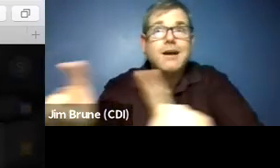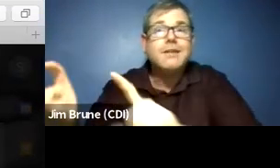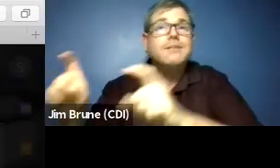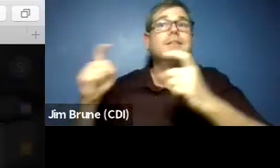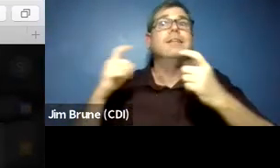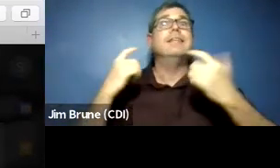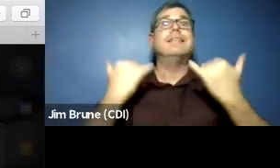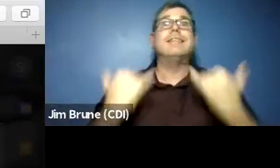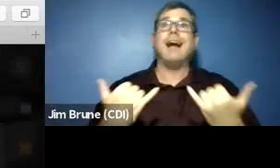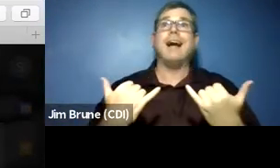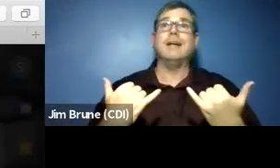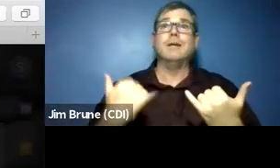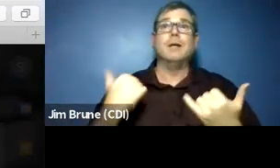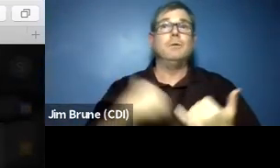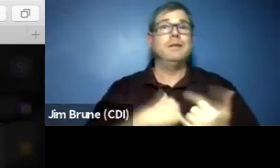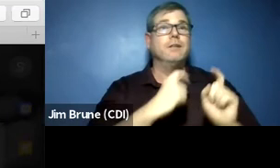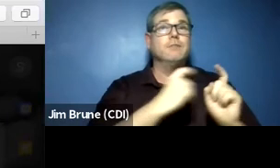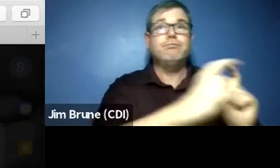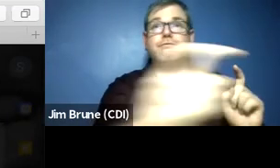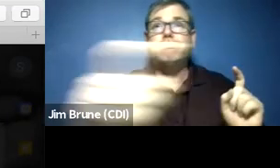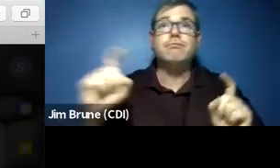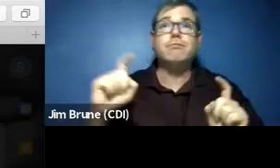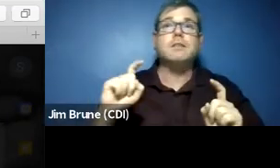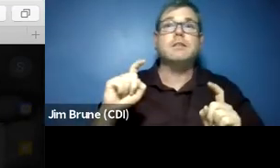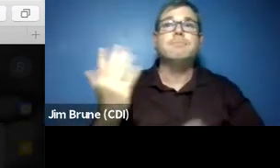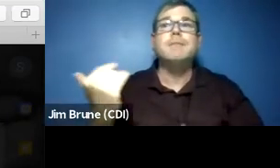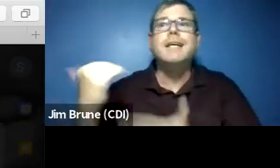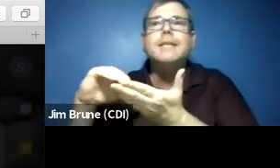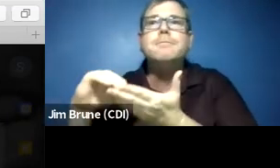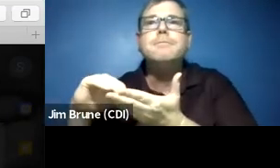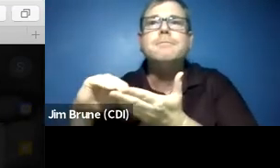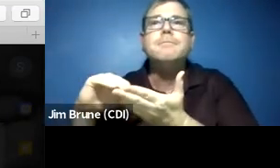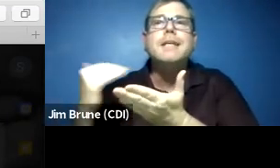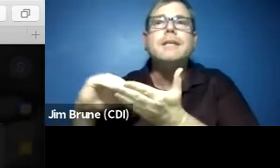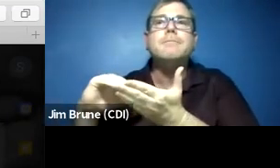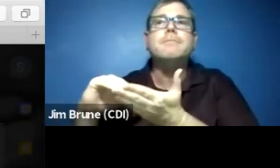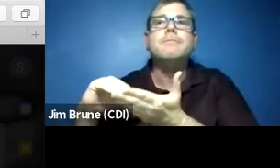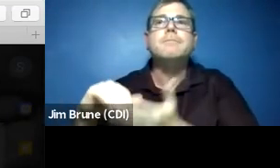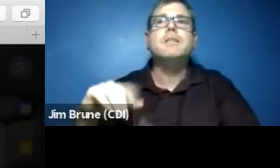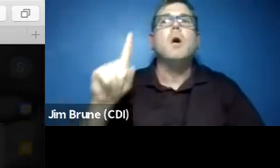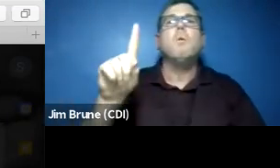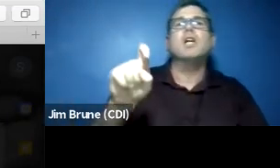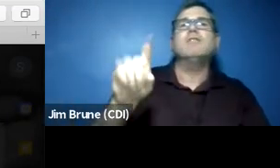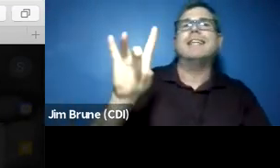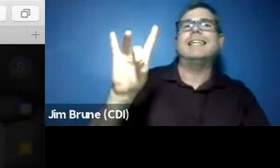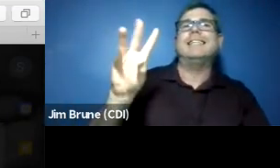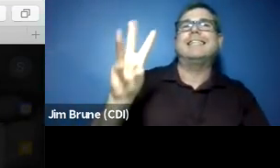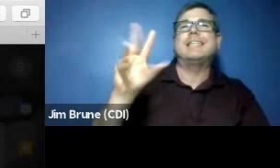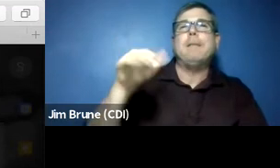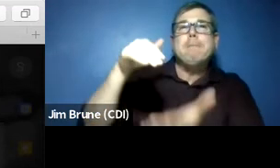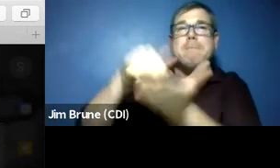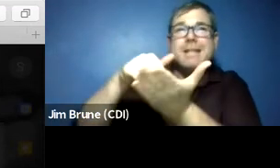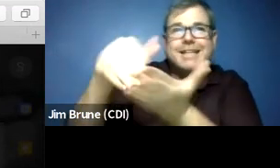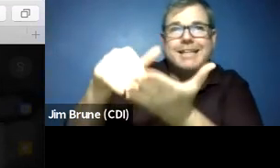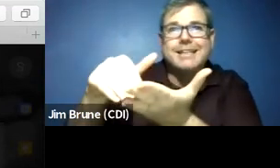administered 186 million doses across 82 countries. And in the US, we've administered